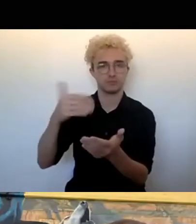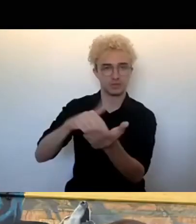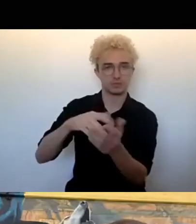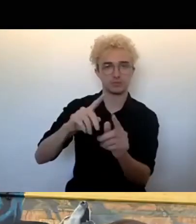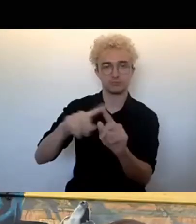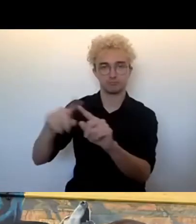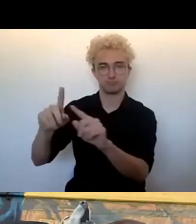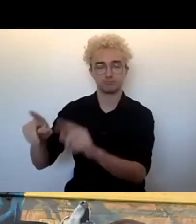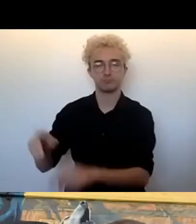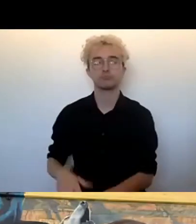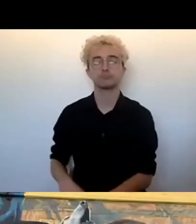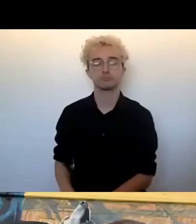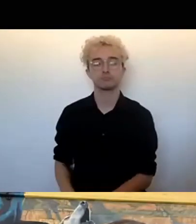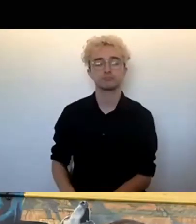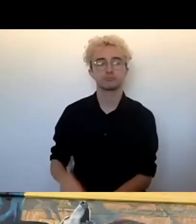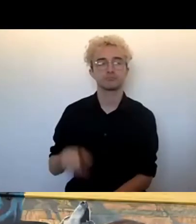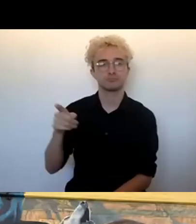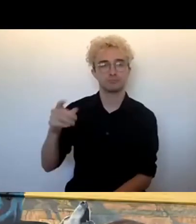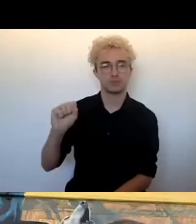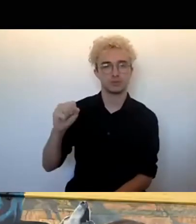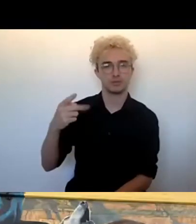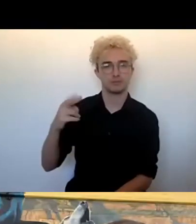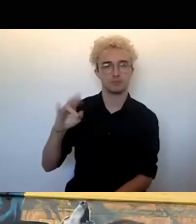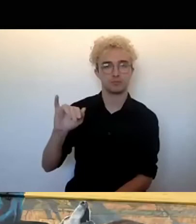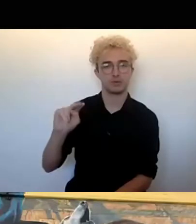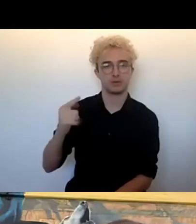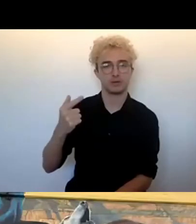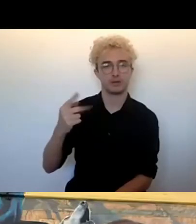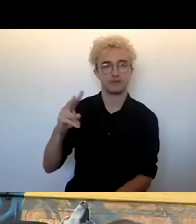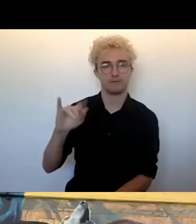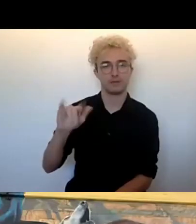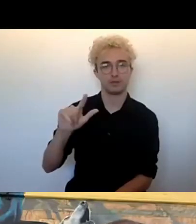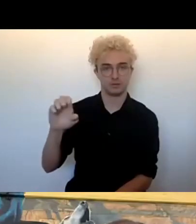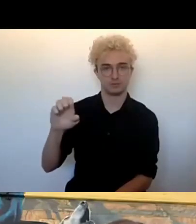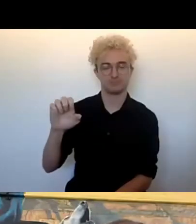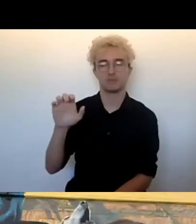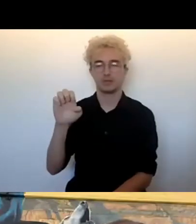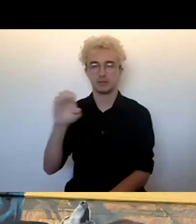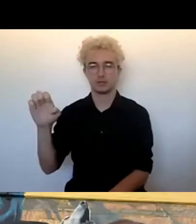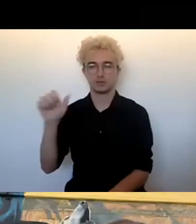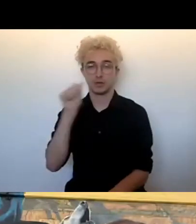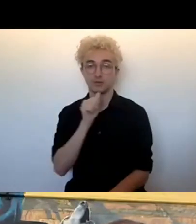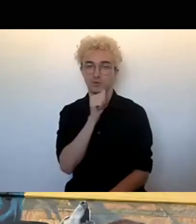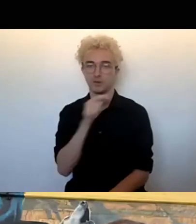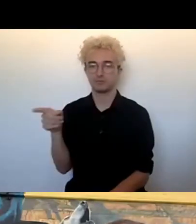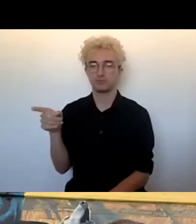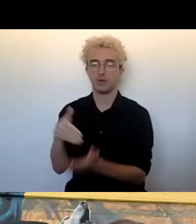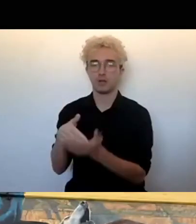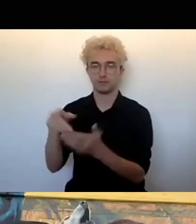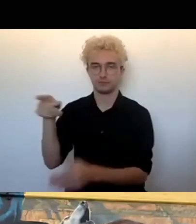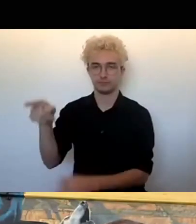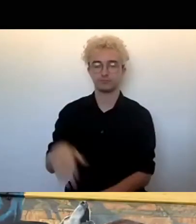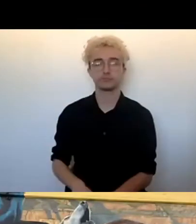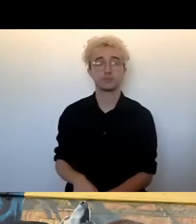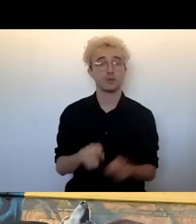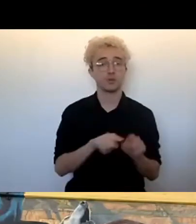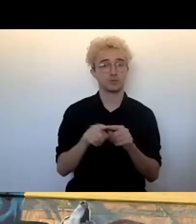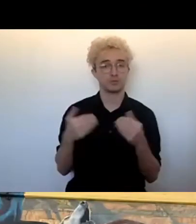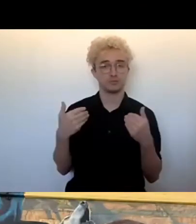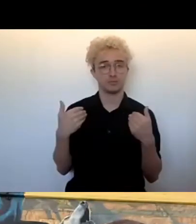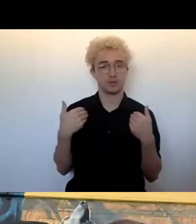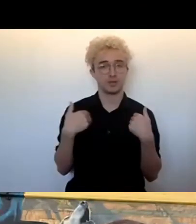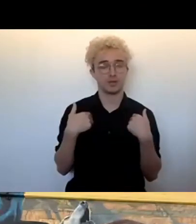in eastern Arizona. I've also had up to 1,000 baby quail in the back of the